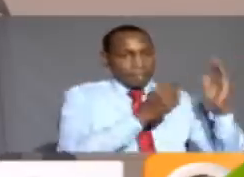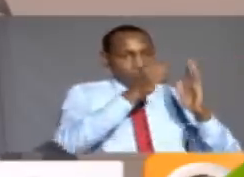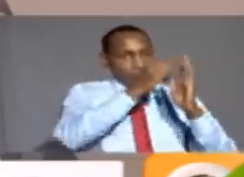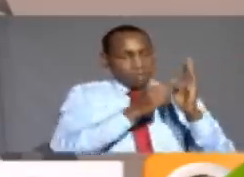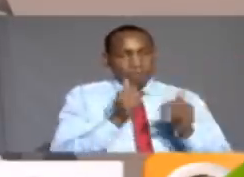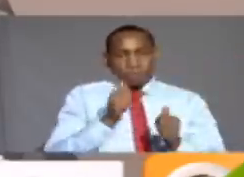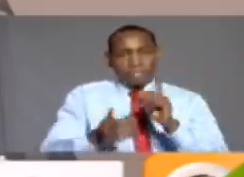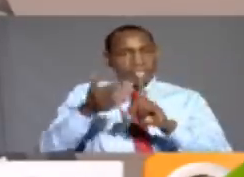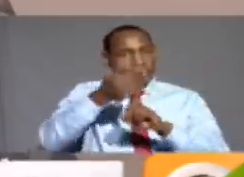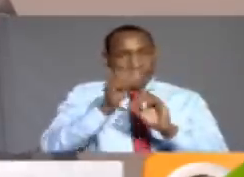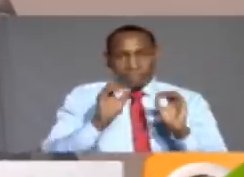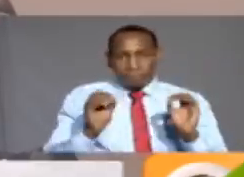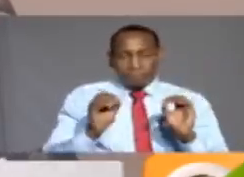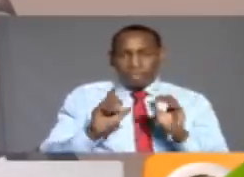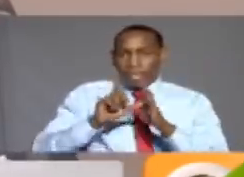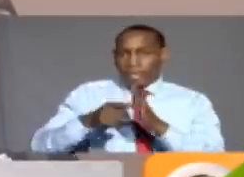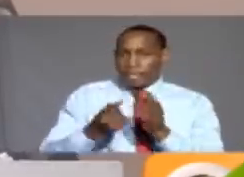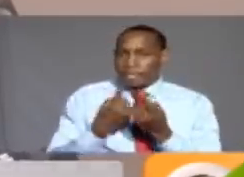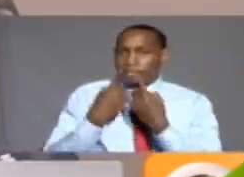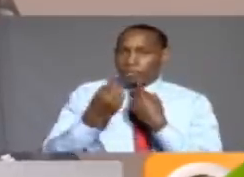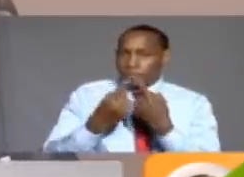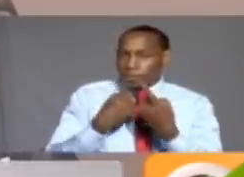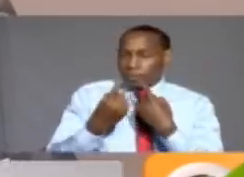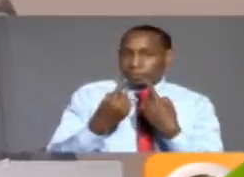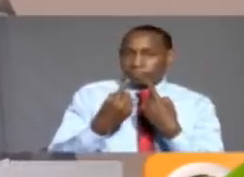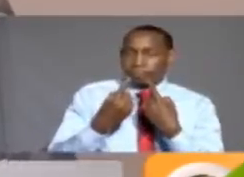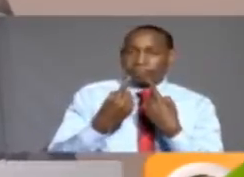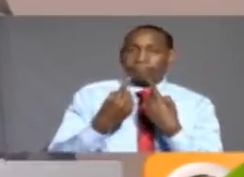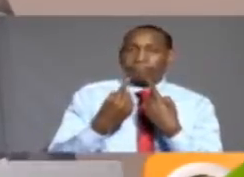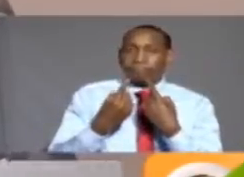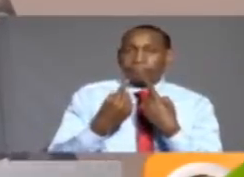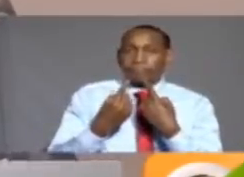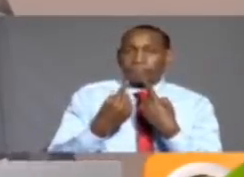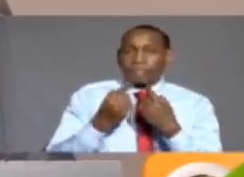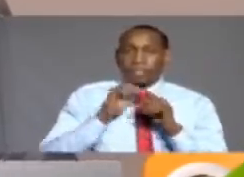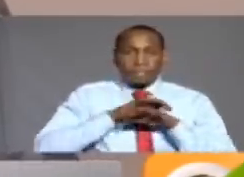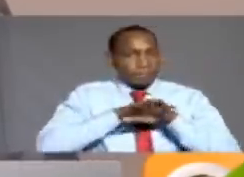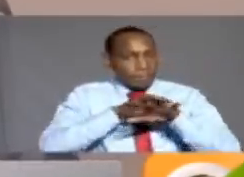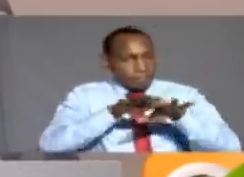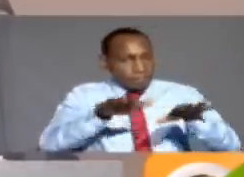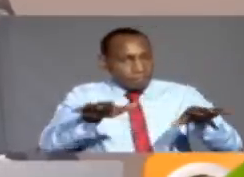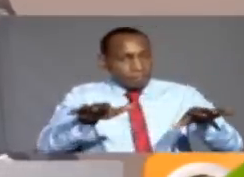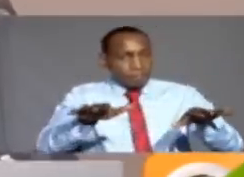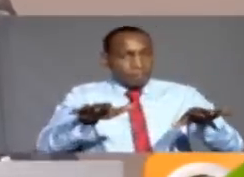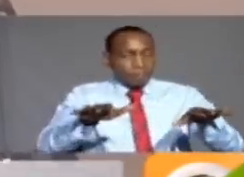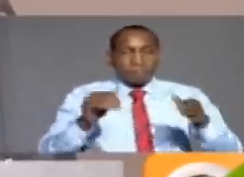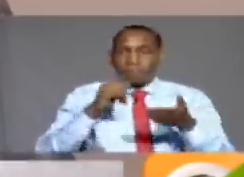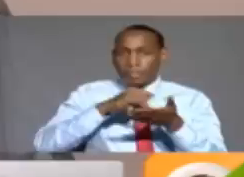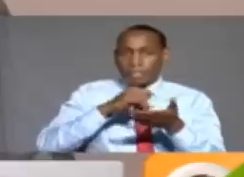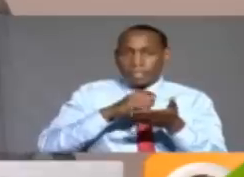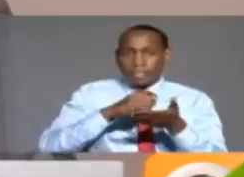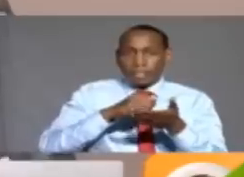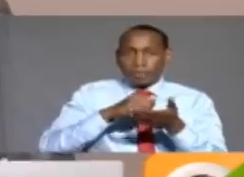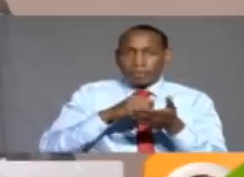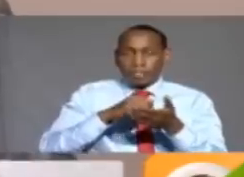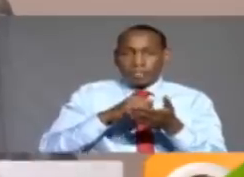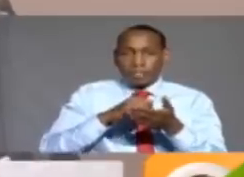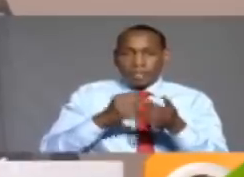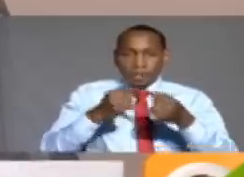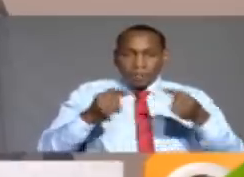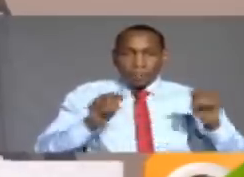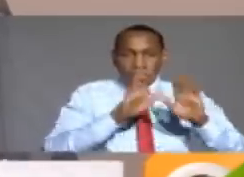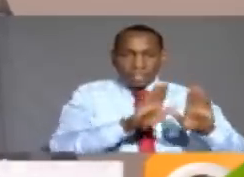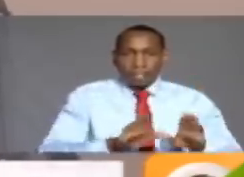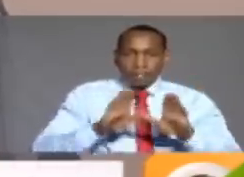meet. Then there is some talk that they go to, you know, to spread all over, you know, including de-campaigning